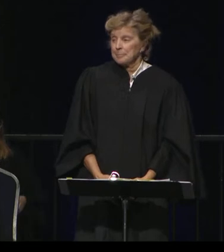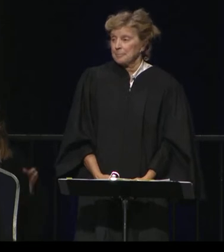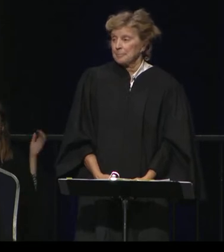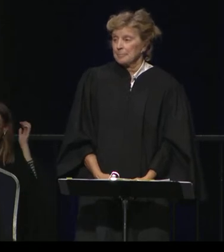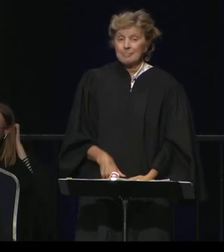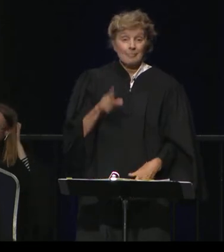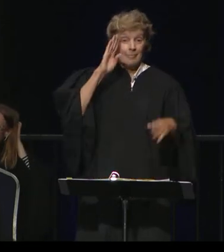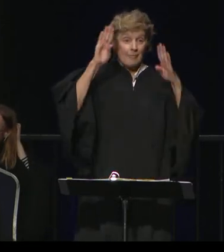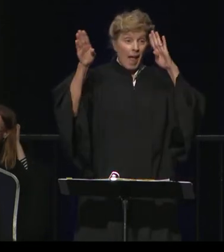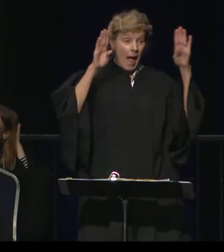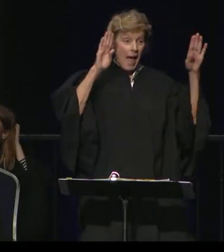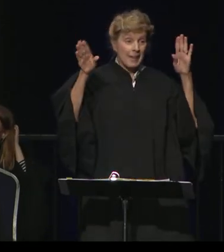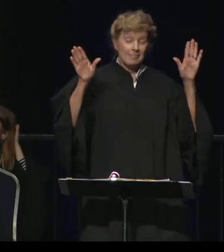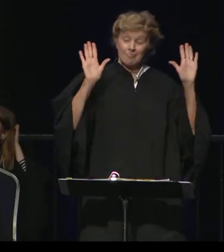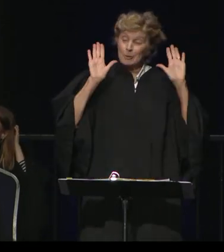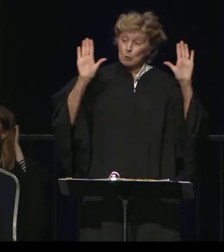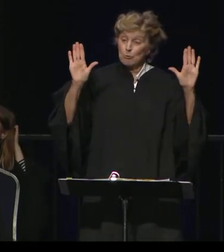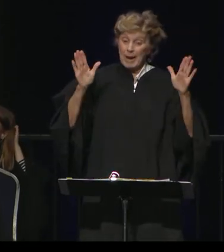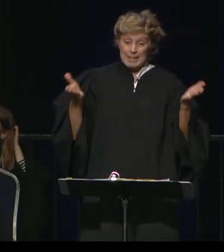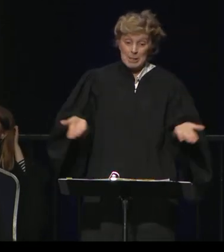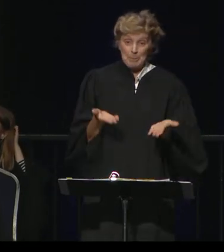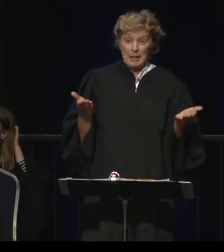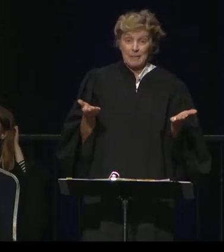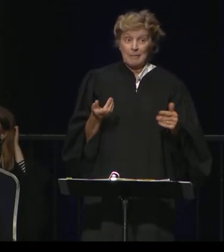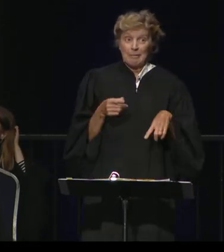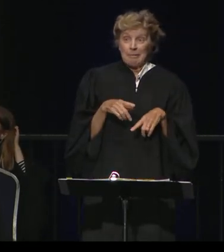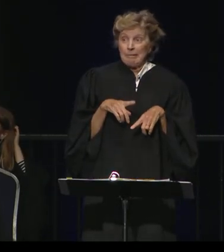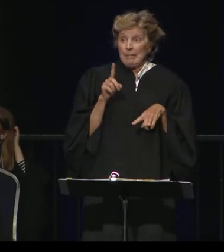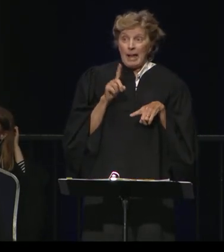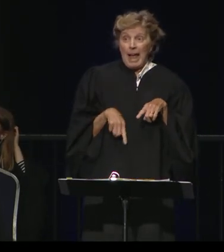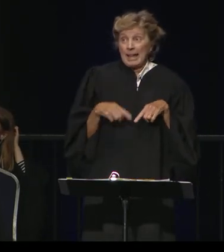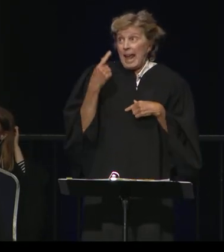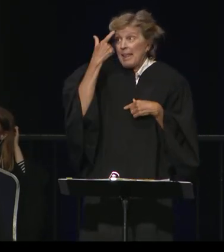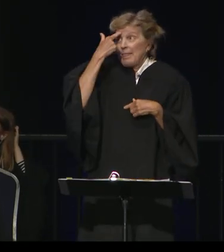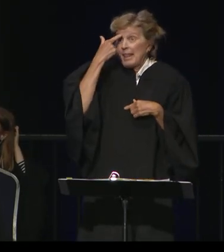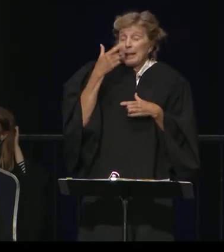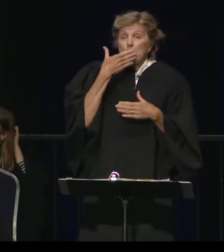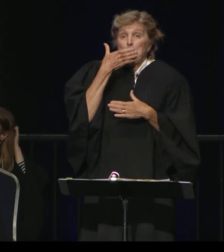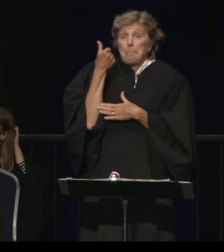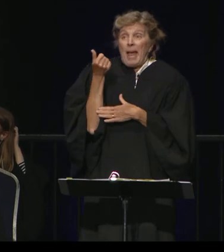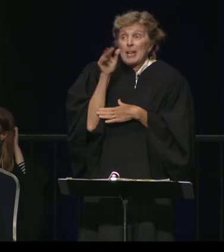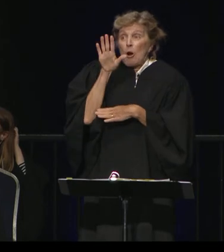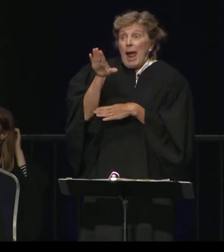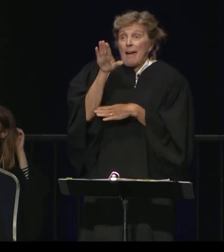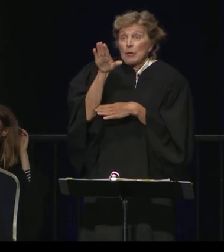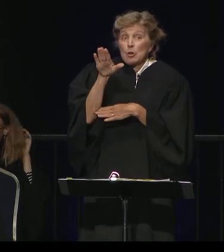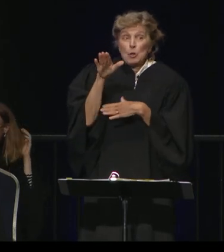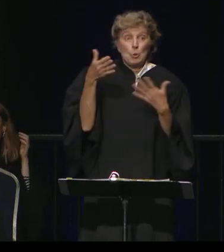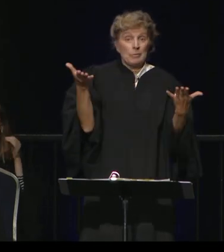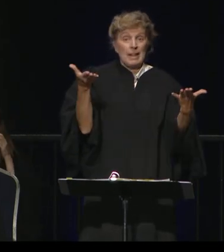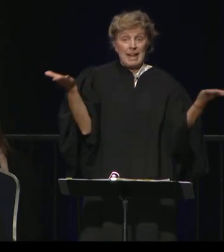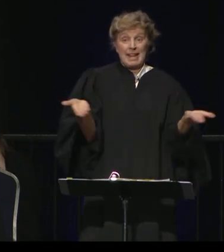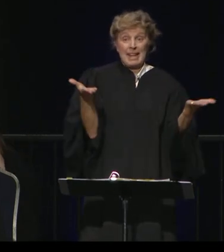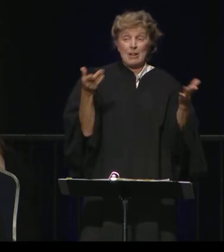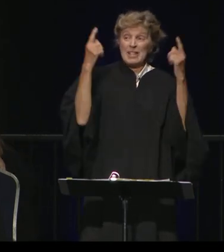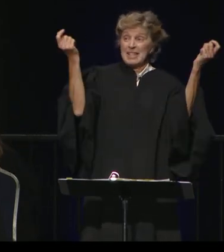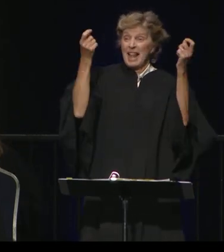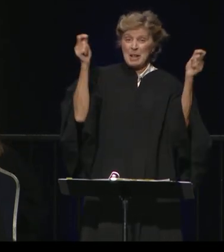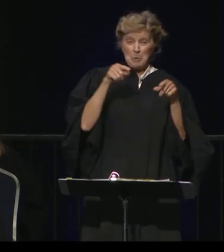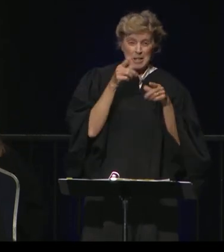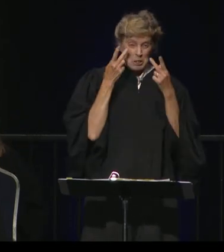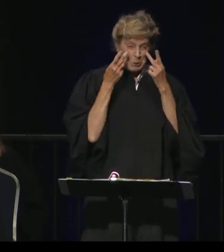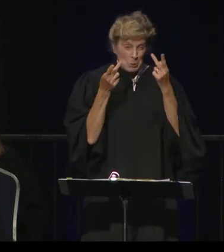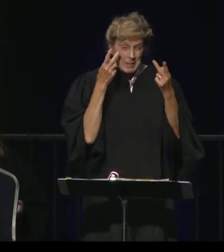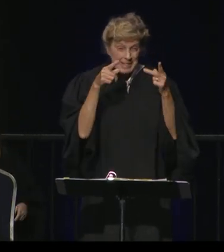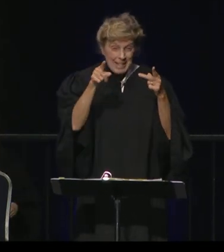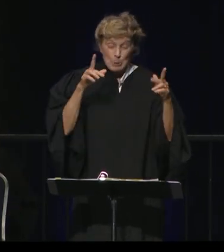Hi, it's really great to be here. I can't think of a better way to spend an afternoon in such a celebration and to see all of you who are so excited